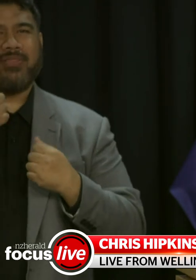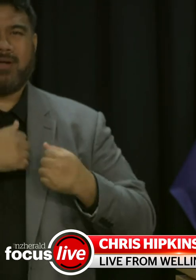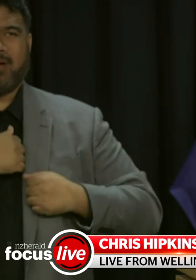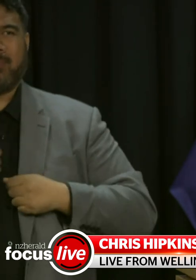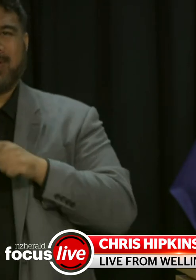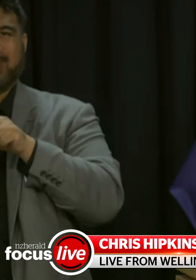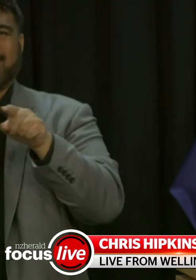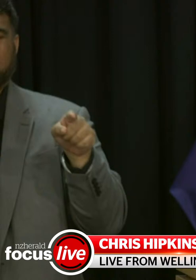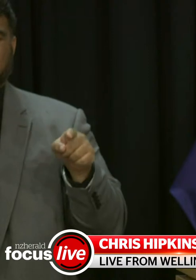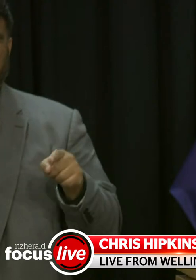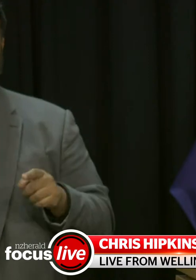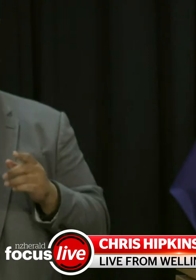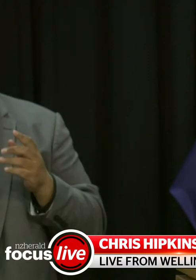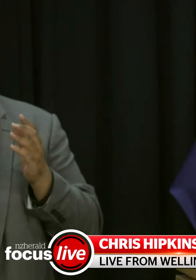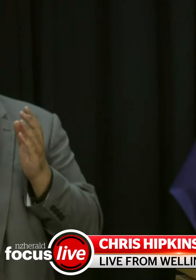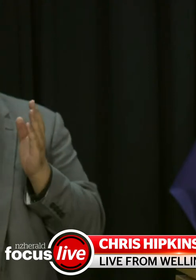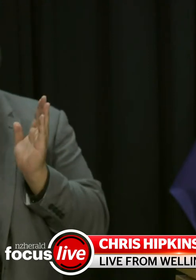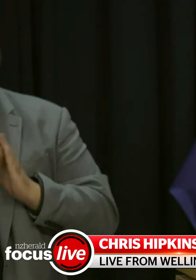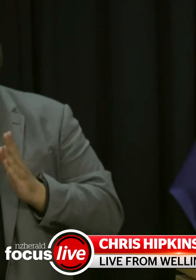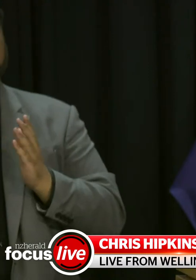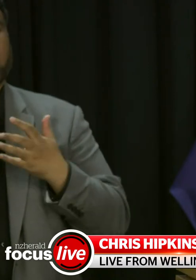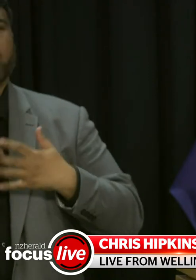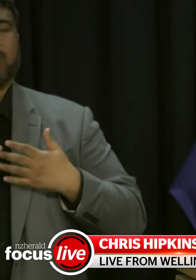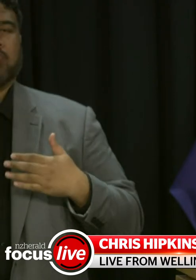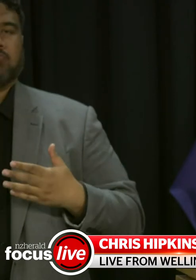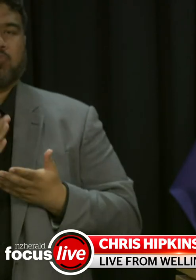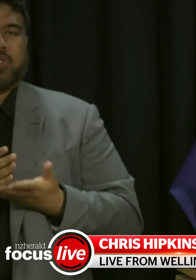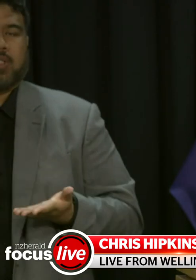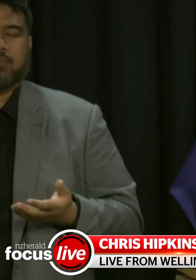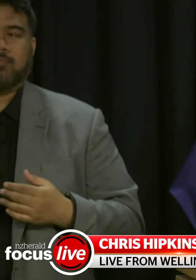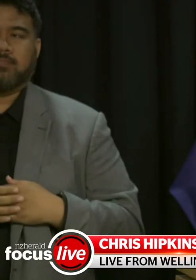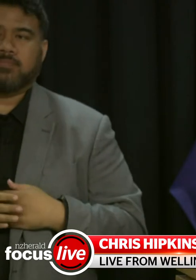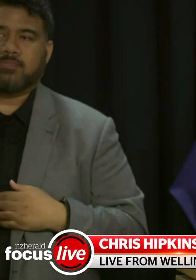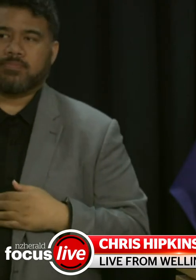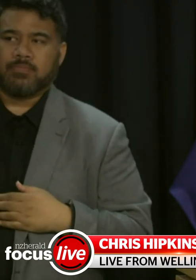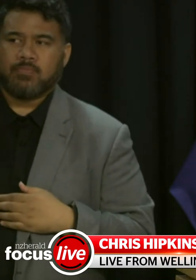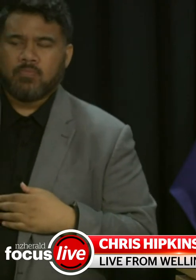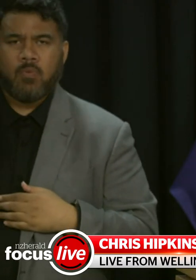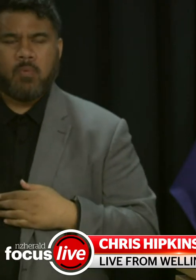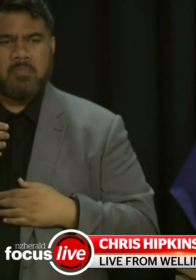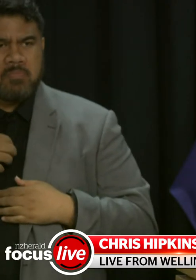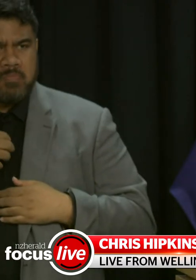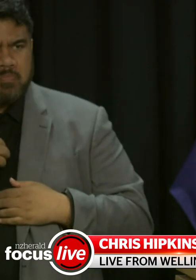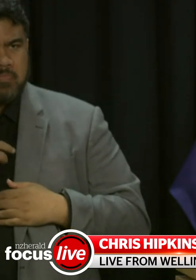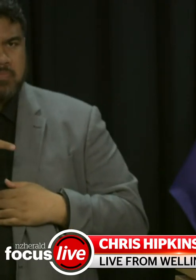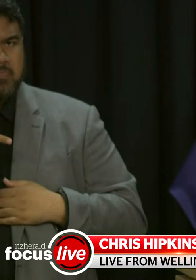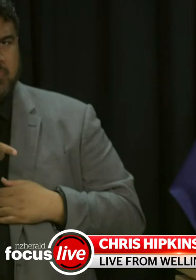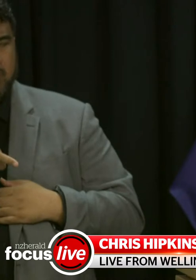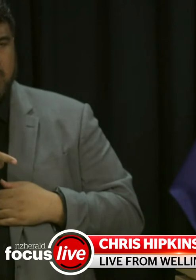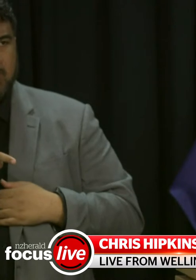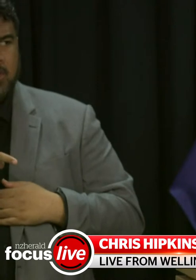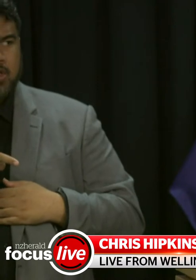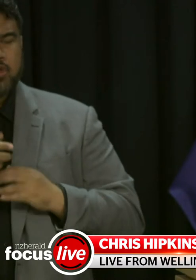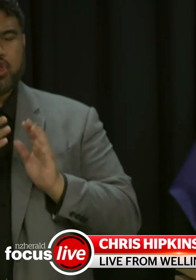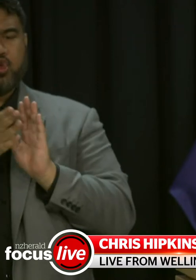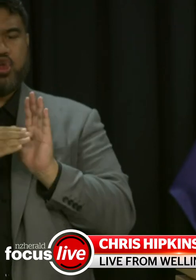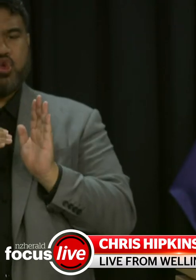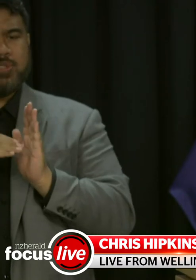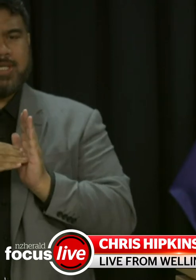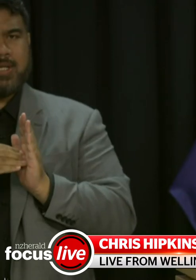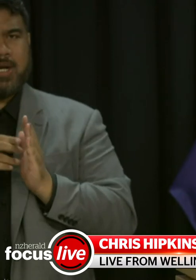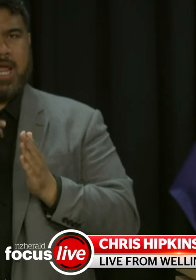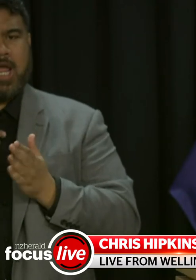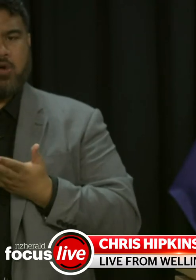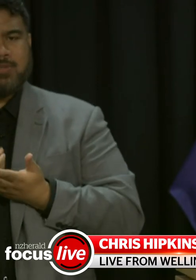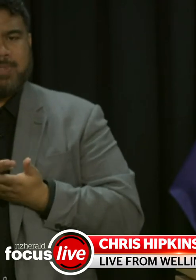regularly exercise, and this equipment will enable that to happen. Where does this additional spending take New Zealand's overall defence spending as a